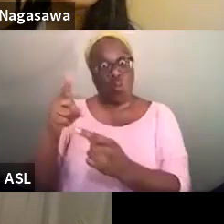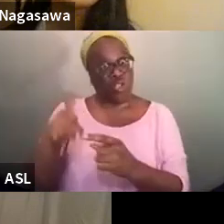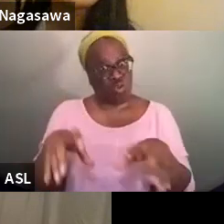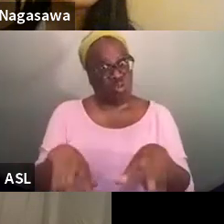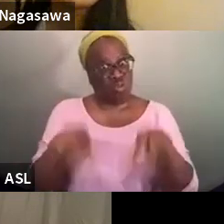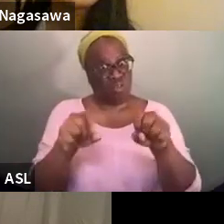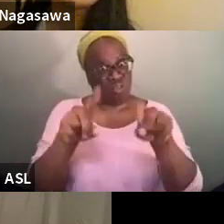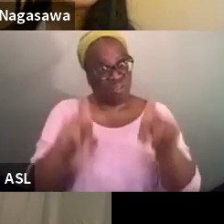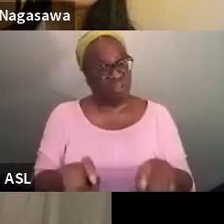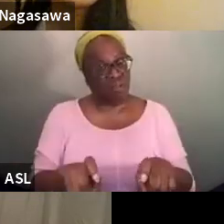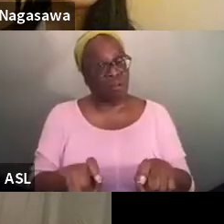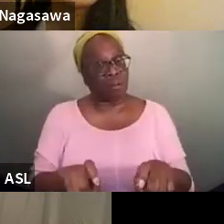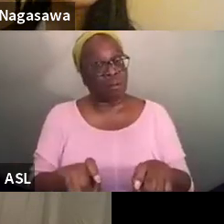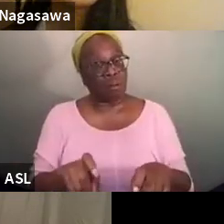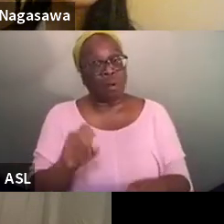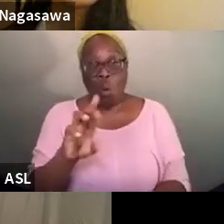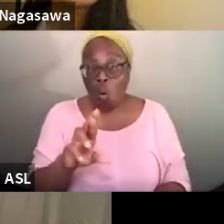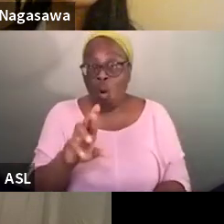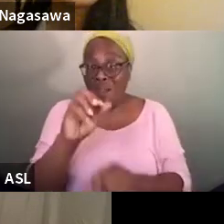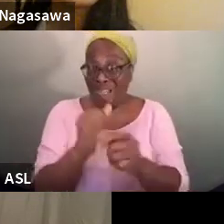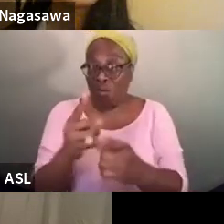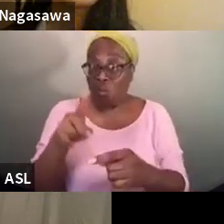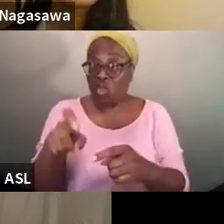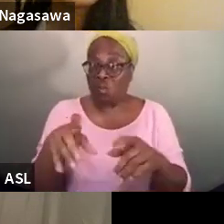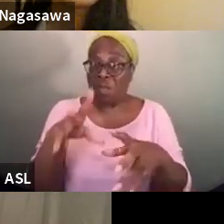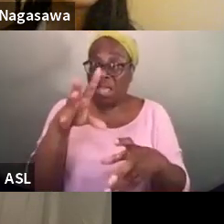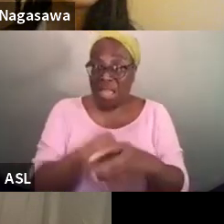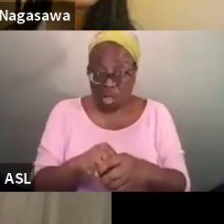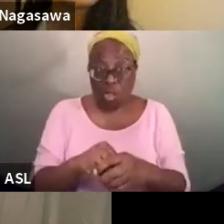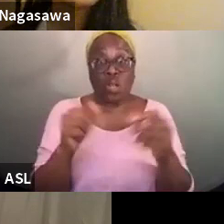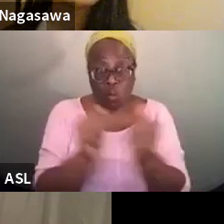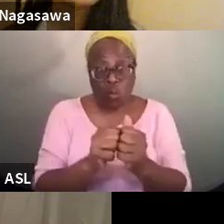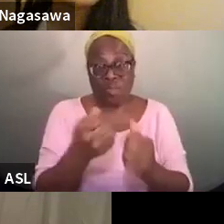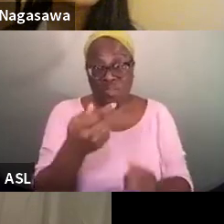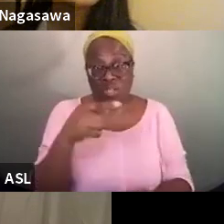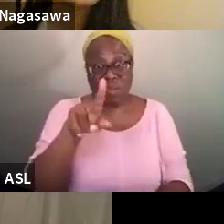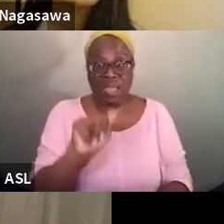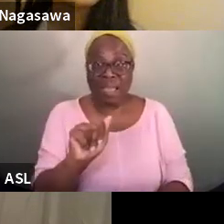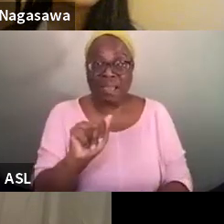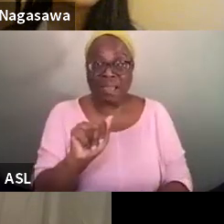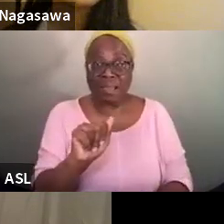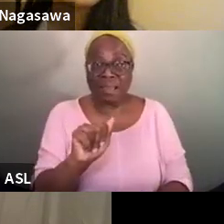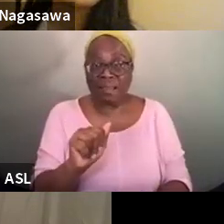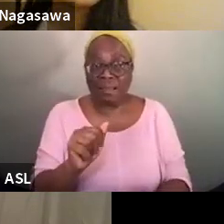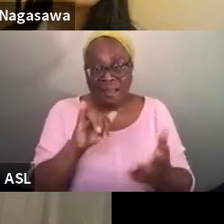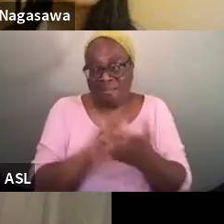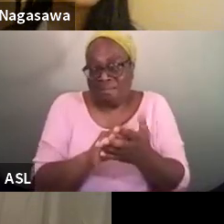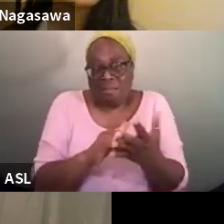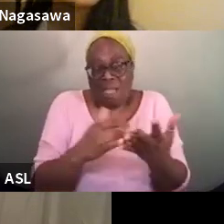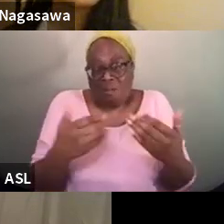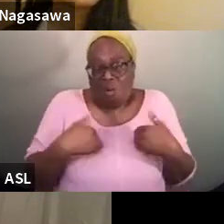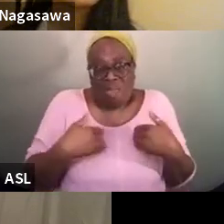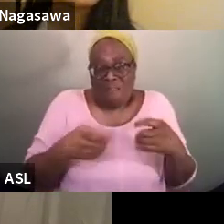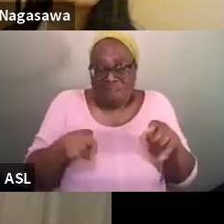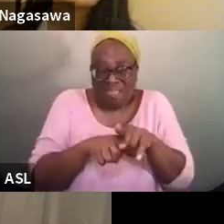Or everybody should be included with their GPA. You're going to run into the same problem that you just